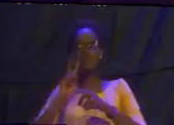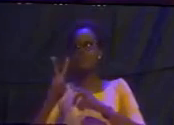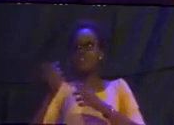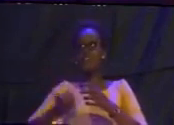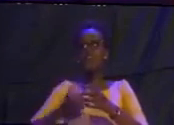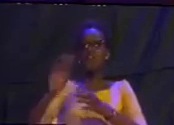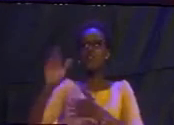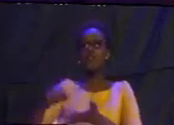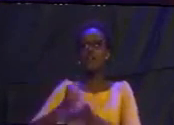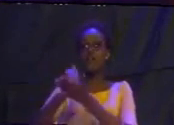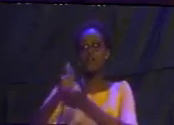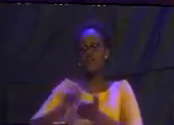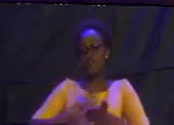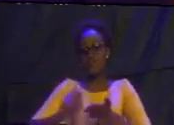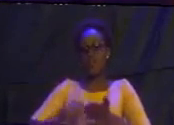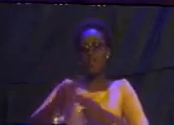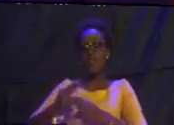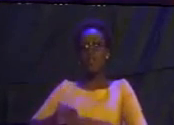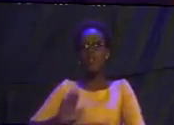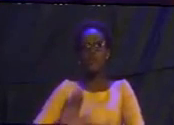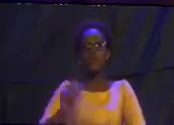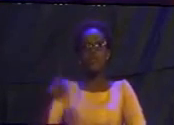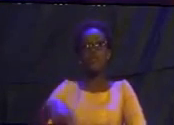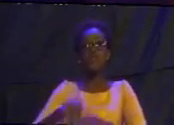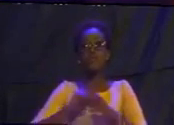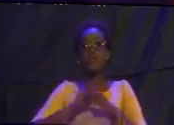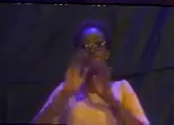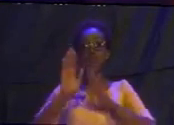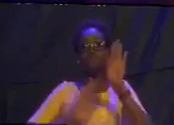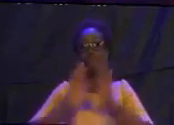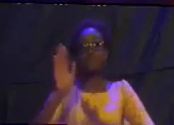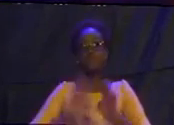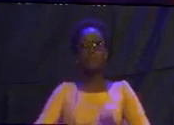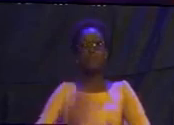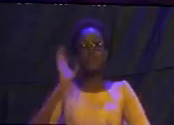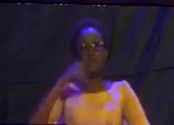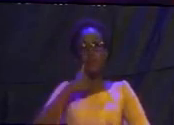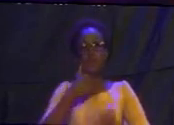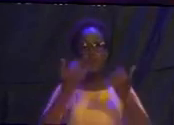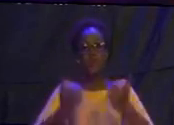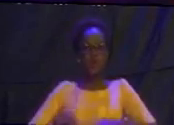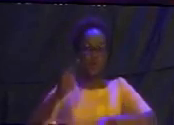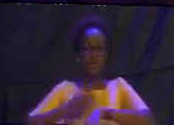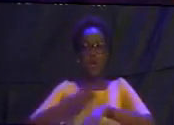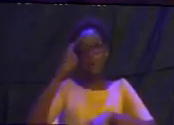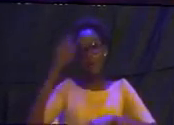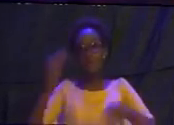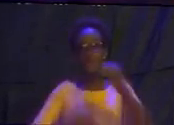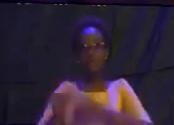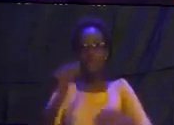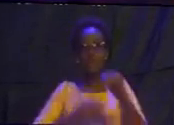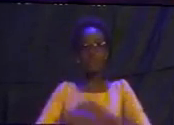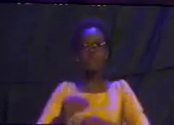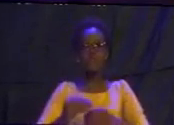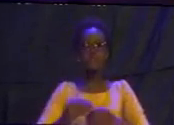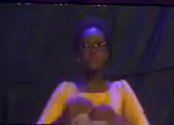who want to come to know about the seven mountains in the summit, to go and register that there. And this is the time to give our